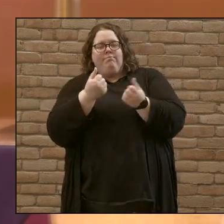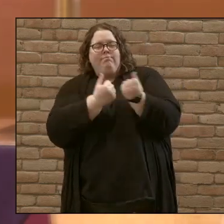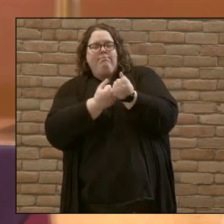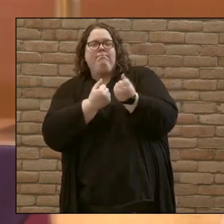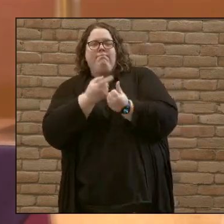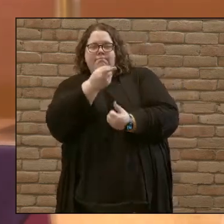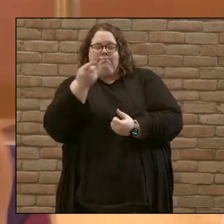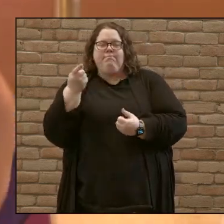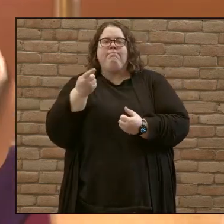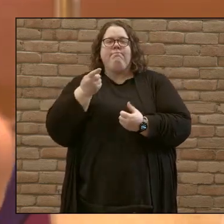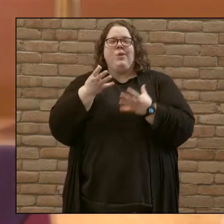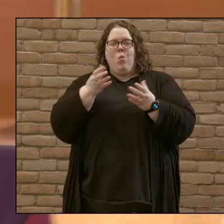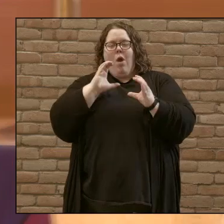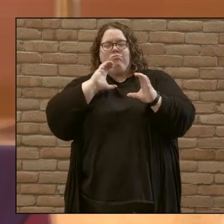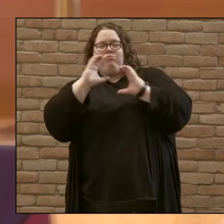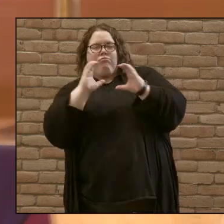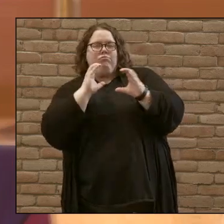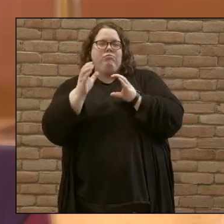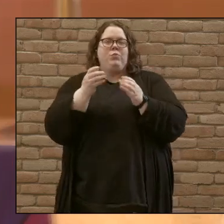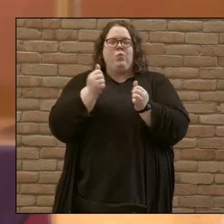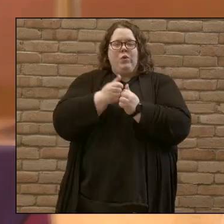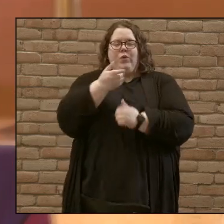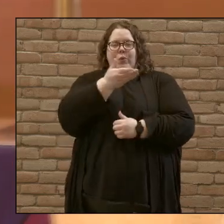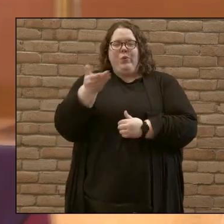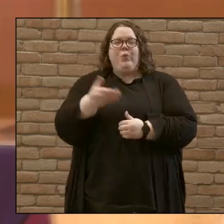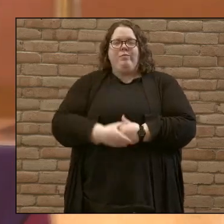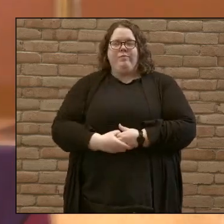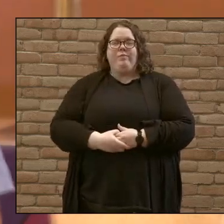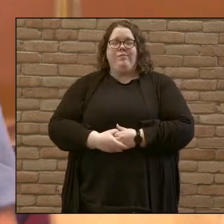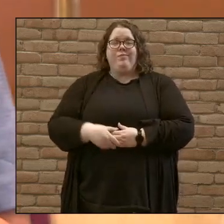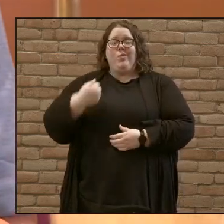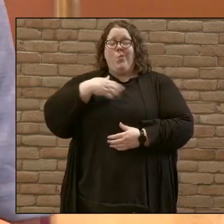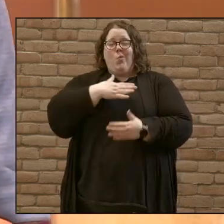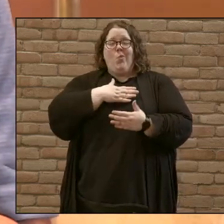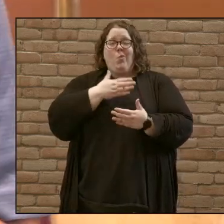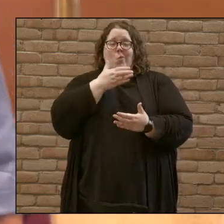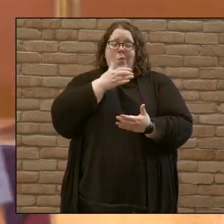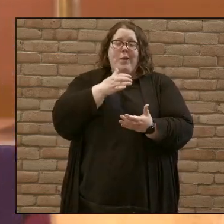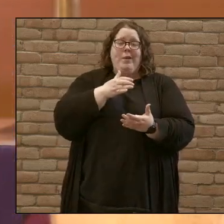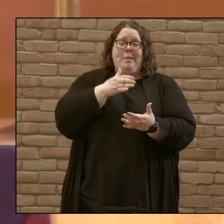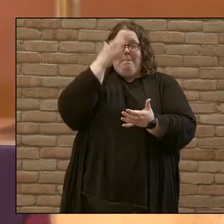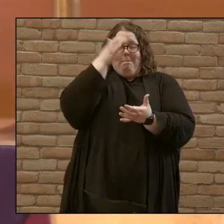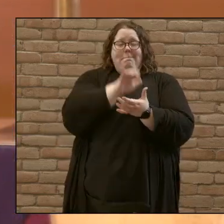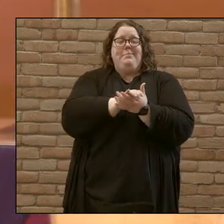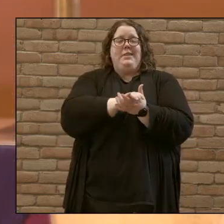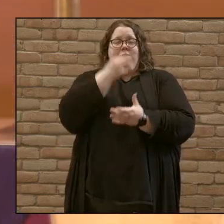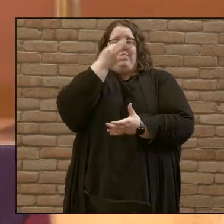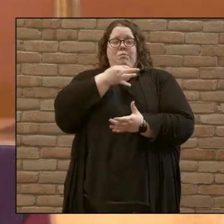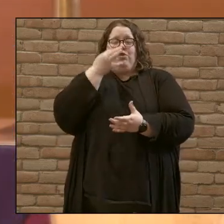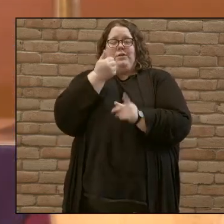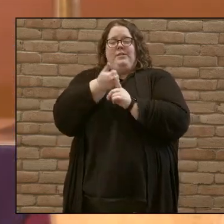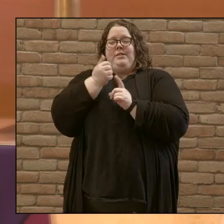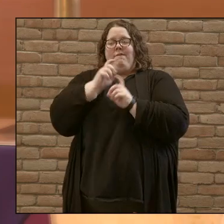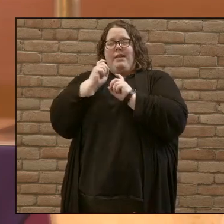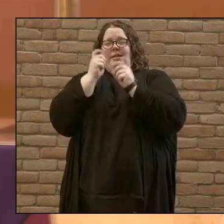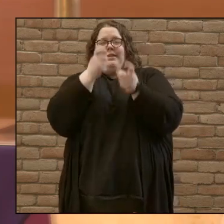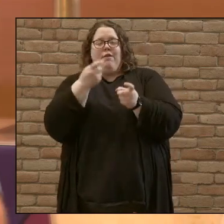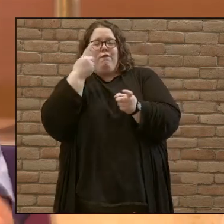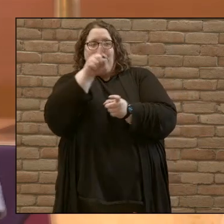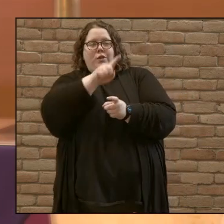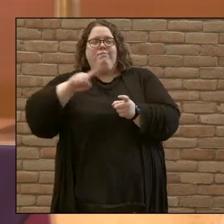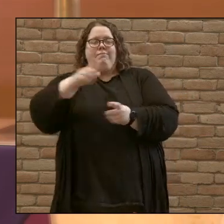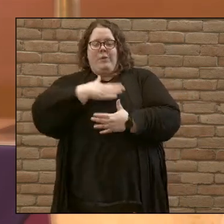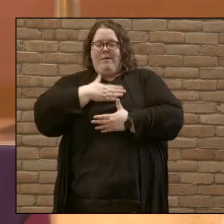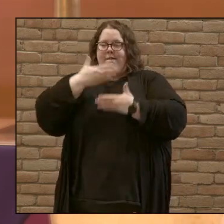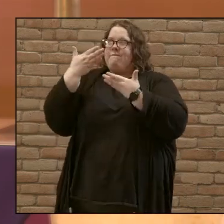you. But we believe that this is a gift given to those who come confessing Jesus as Lord of their lives. Those who say, "We believe that he's